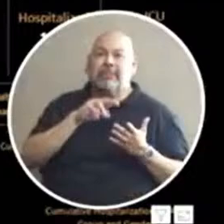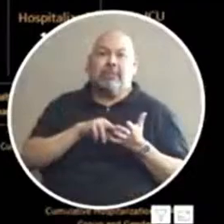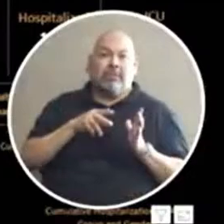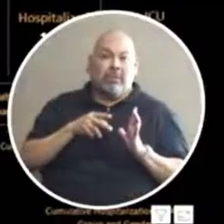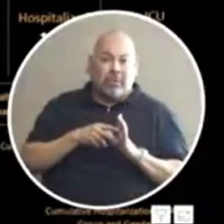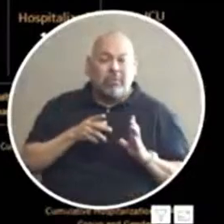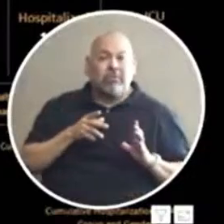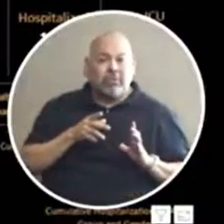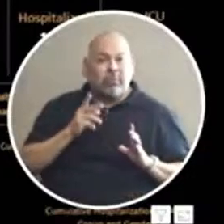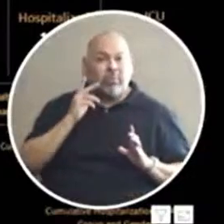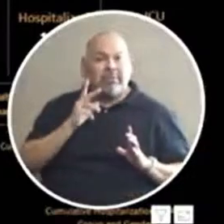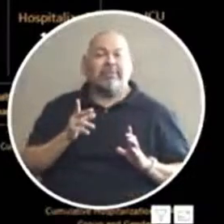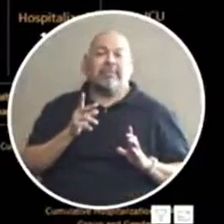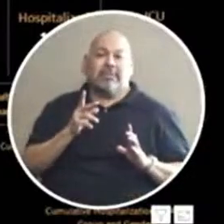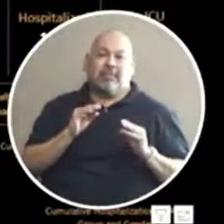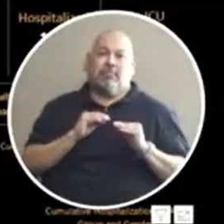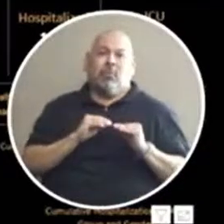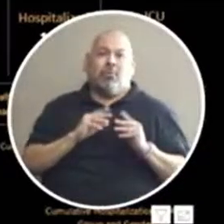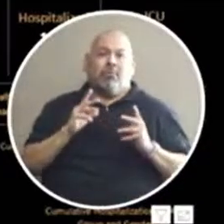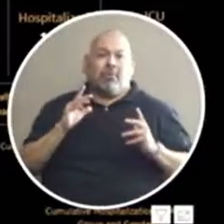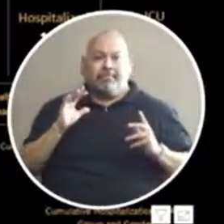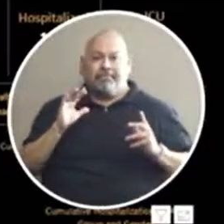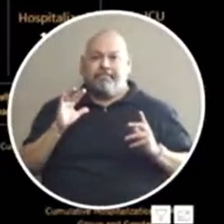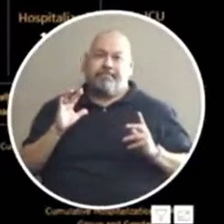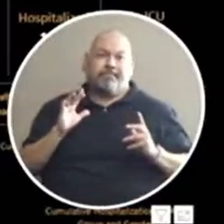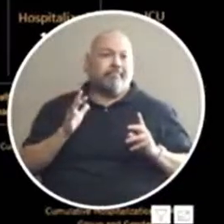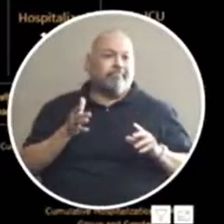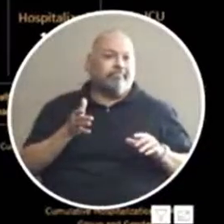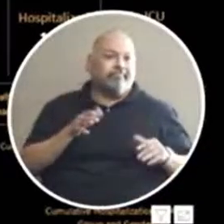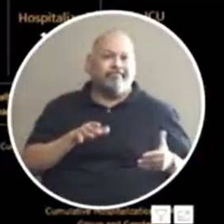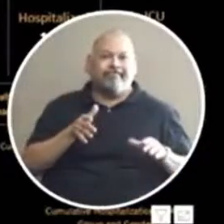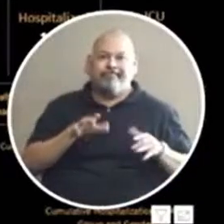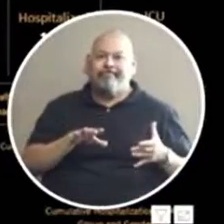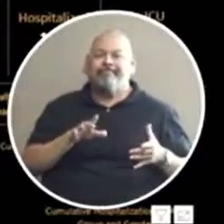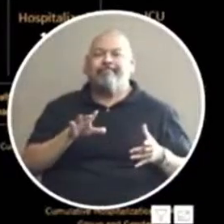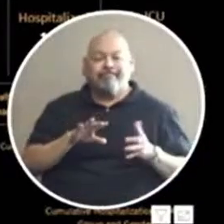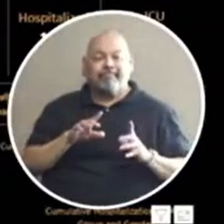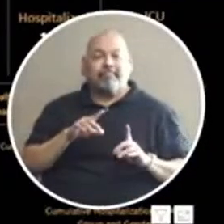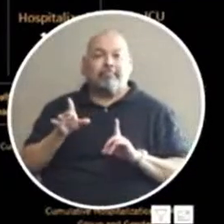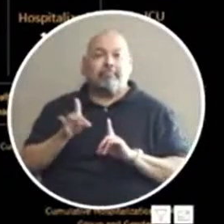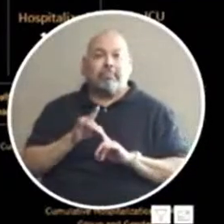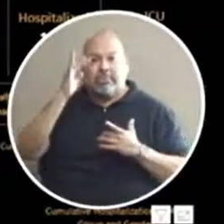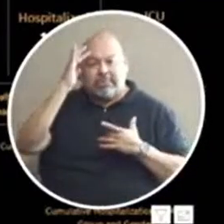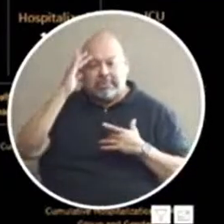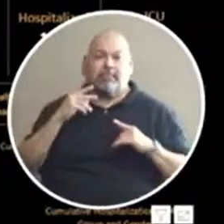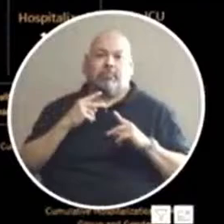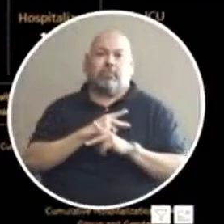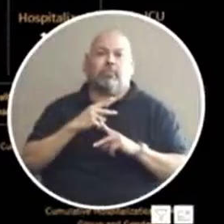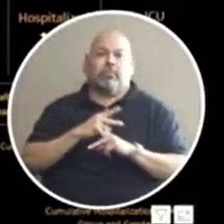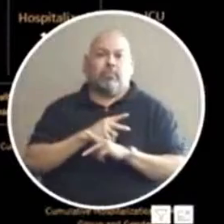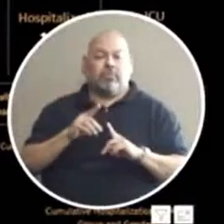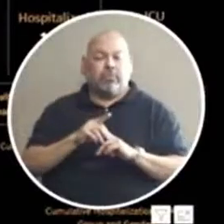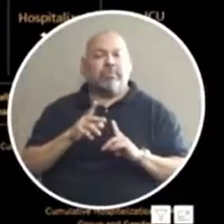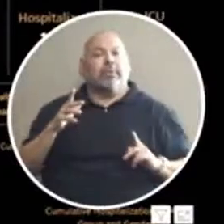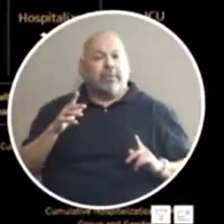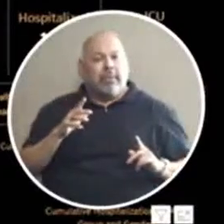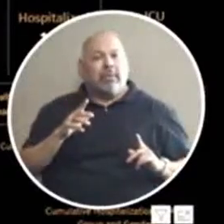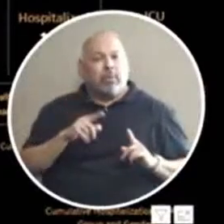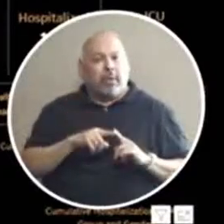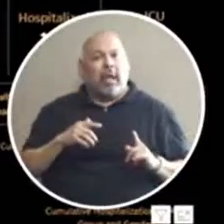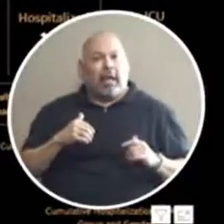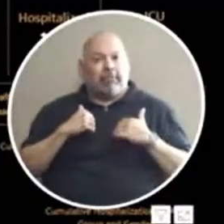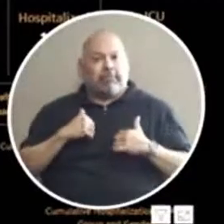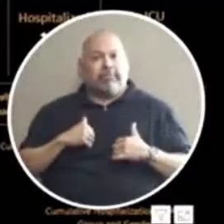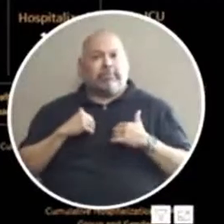the hospitalizations, we start seeing that people die from complications of COVID-19. We have our respiratory